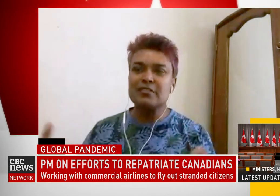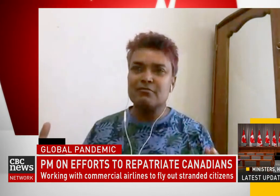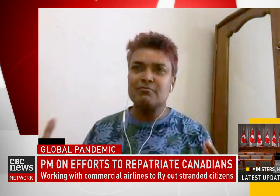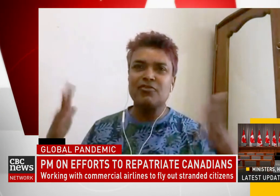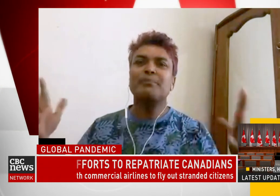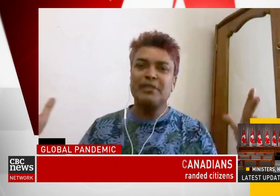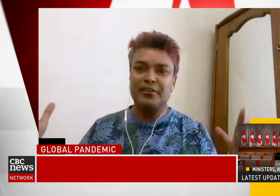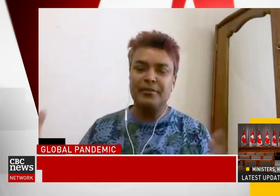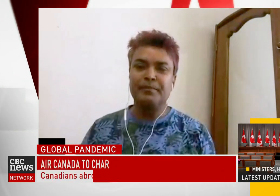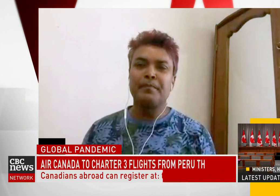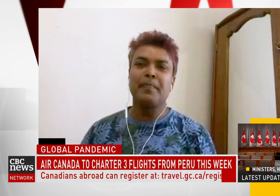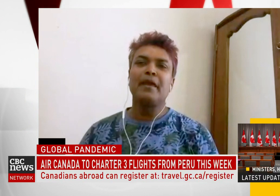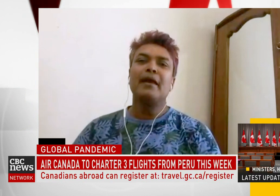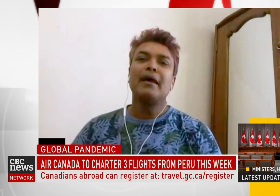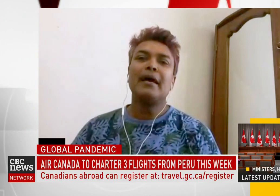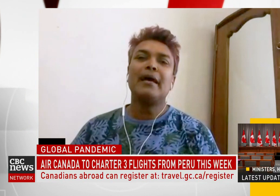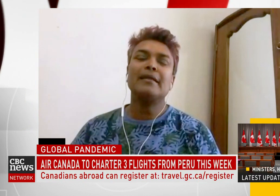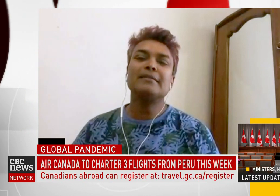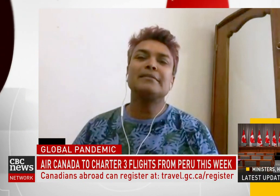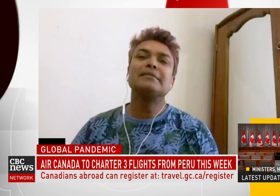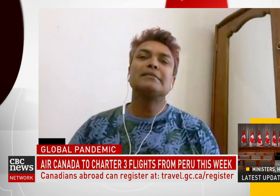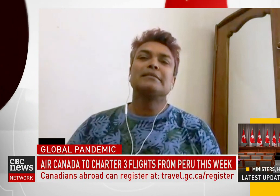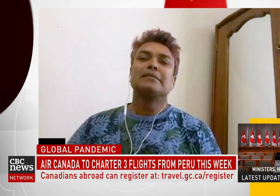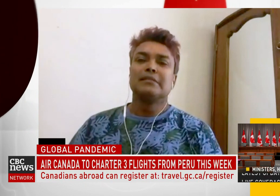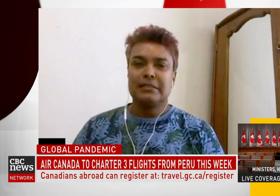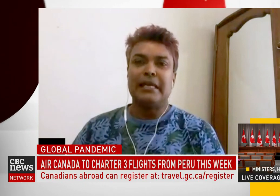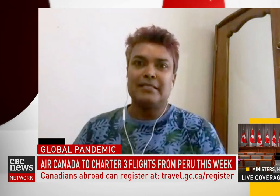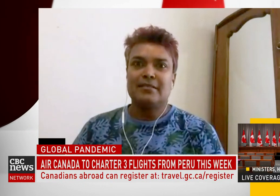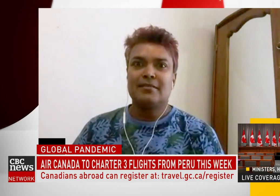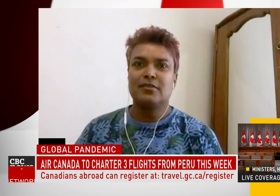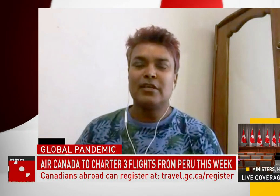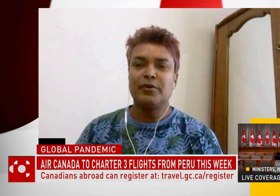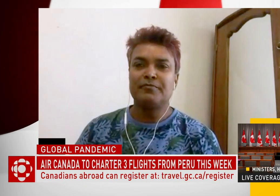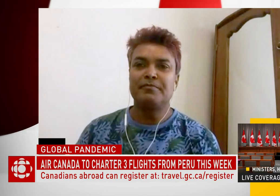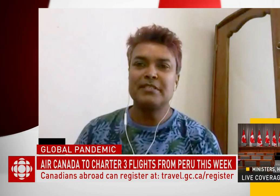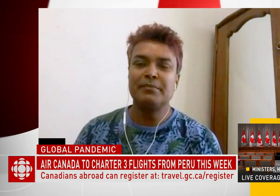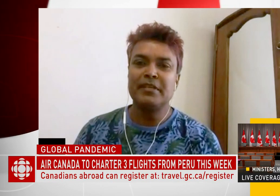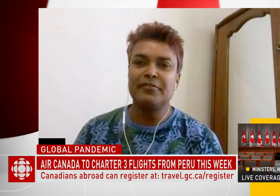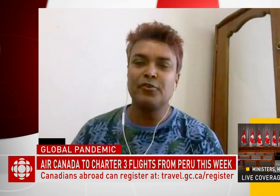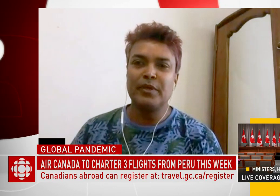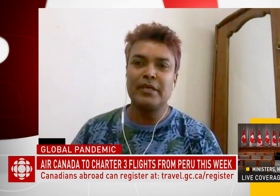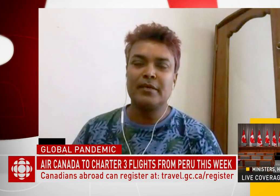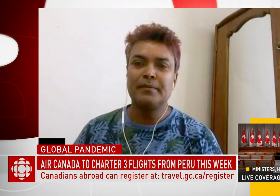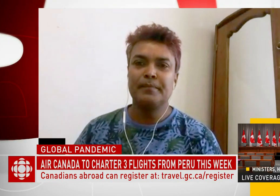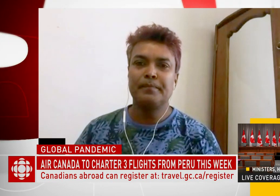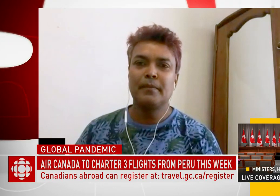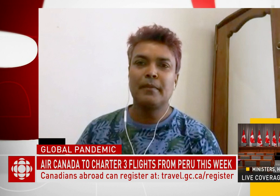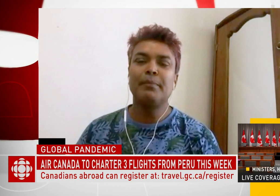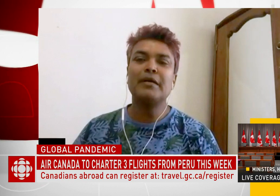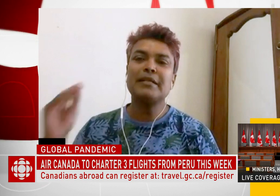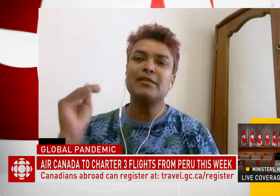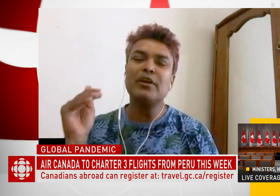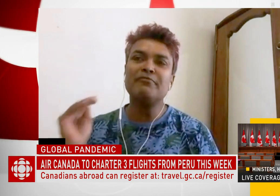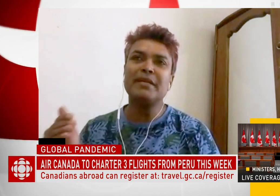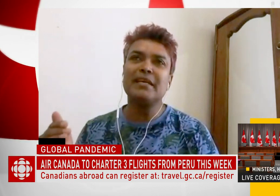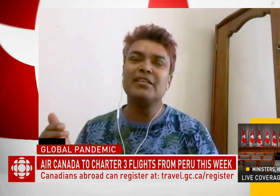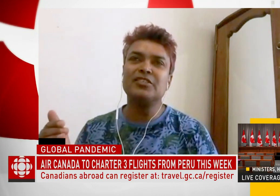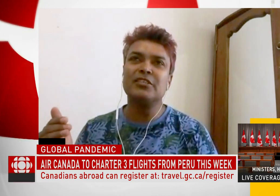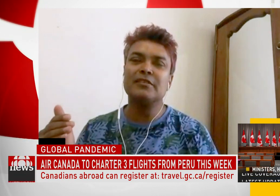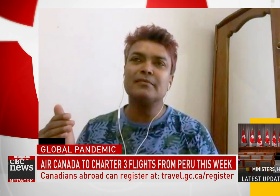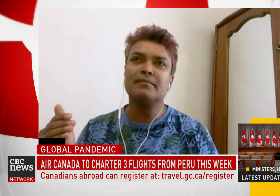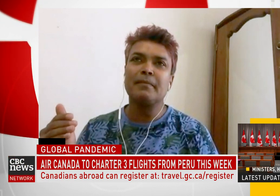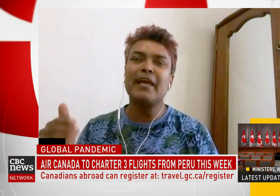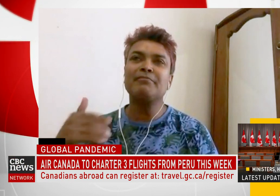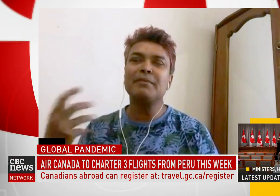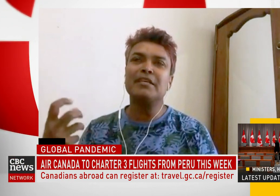we were trapped here. And yes, so now we have still been here for a week. But I do have